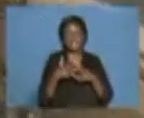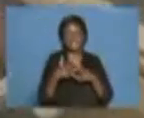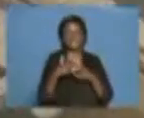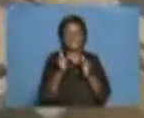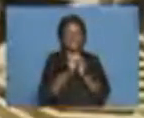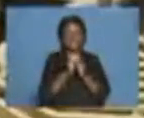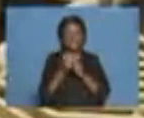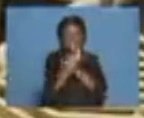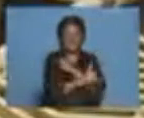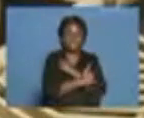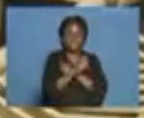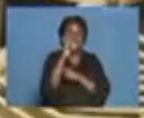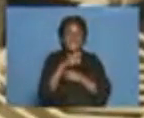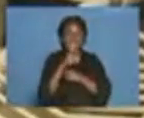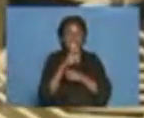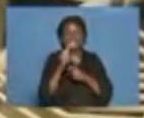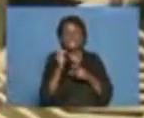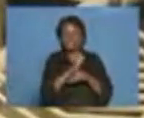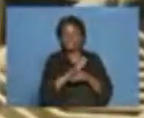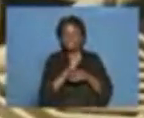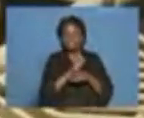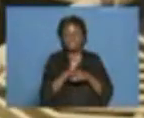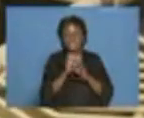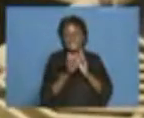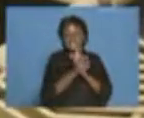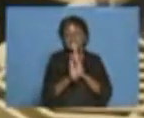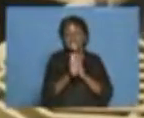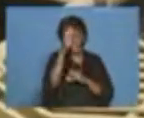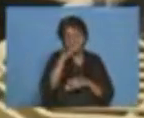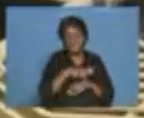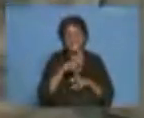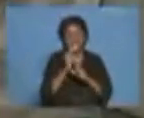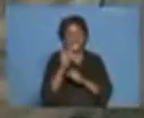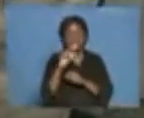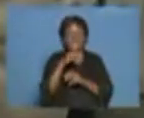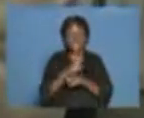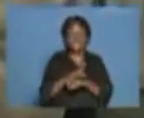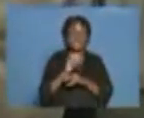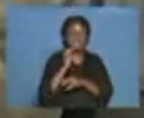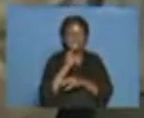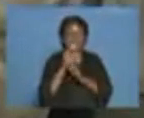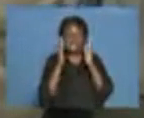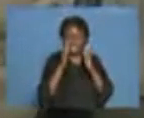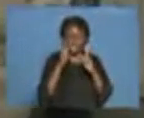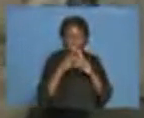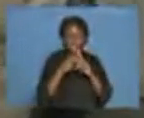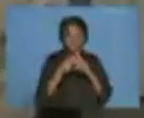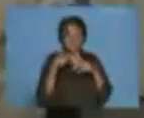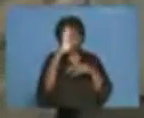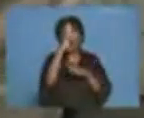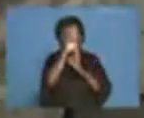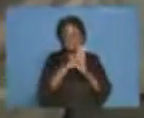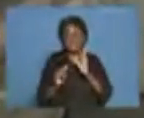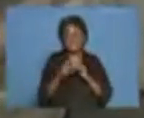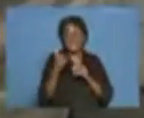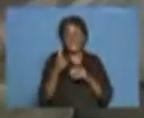tradesmen, Zonicle takes his job seriously. Attention to detail and creativity is what he says will set his students apart